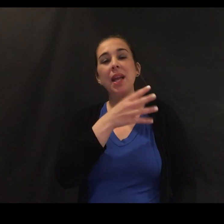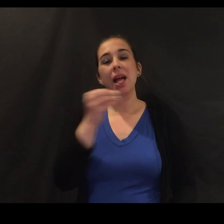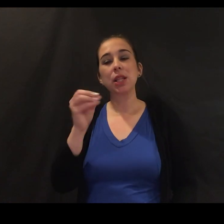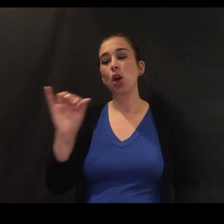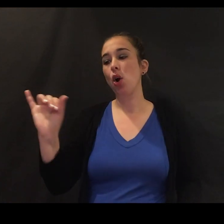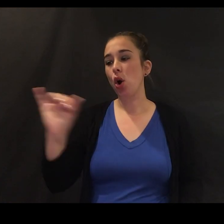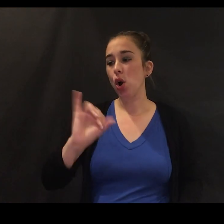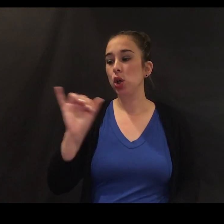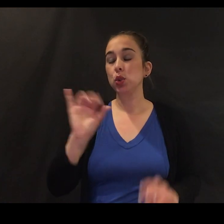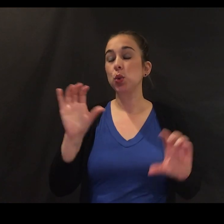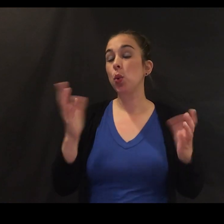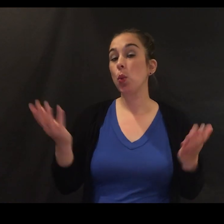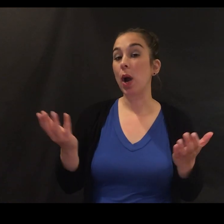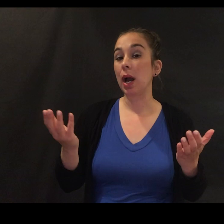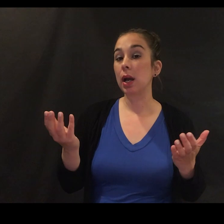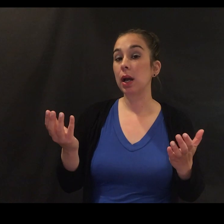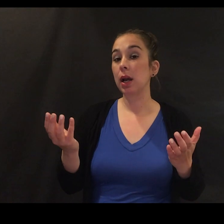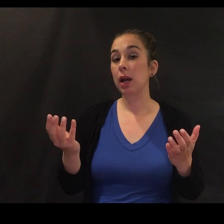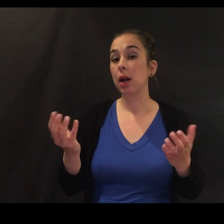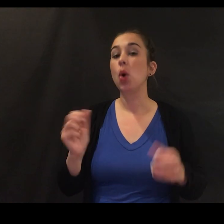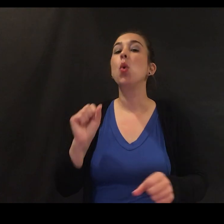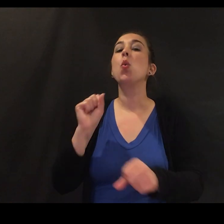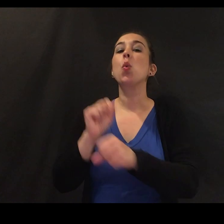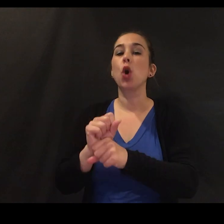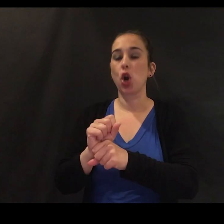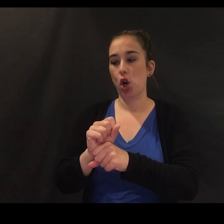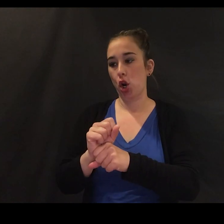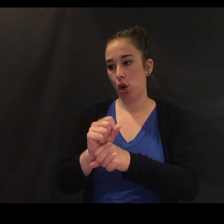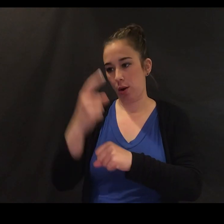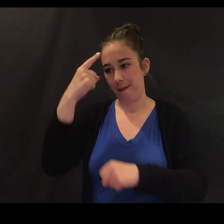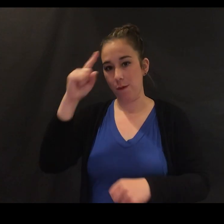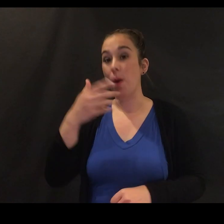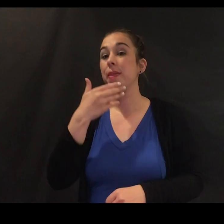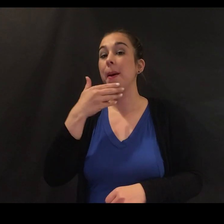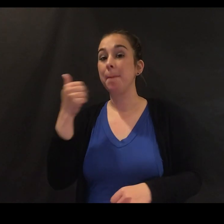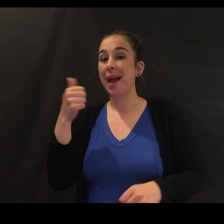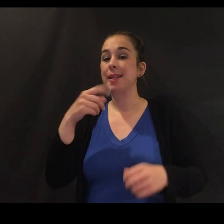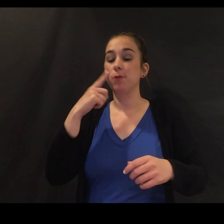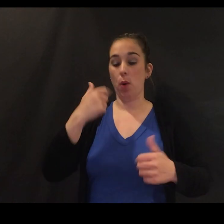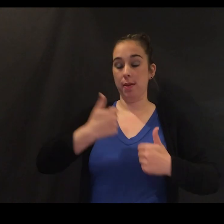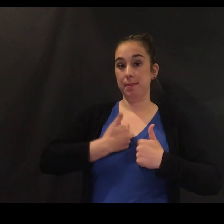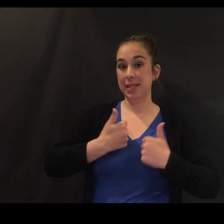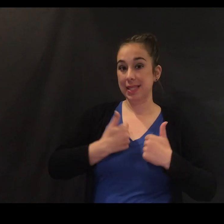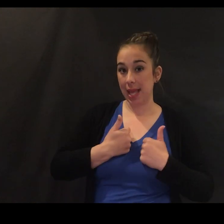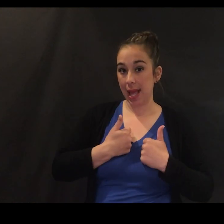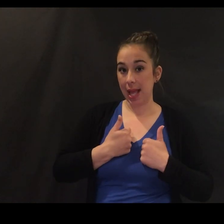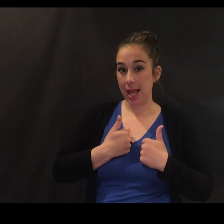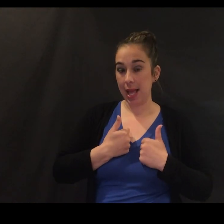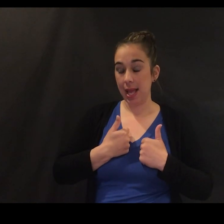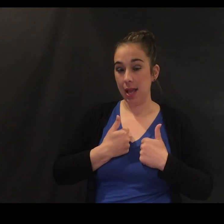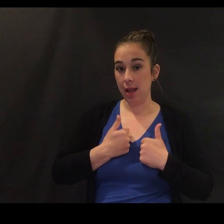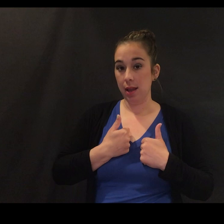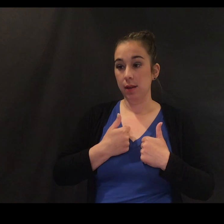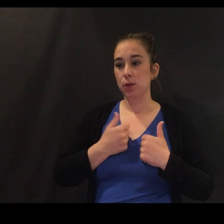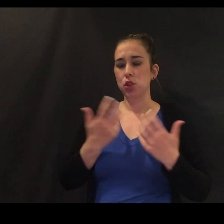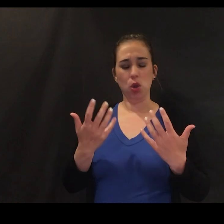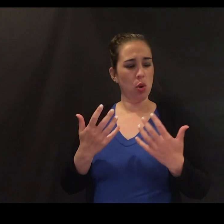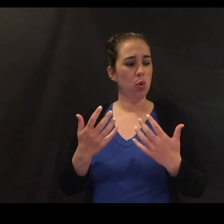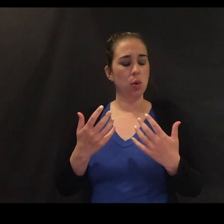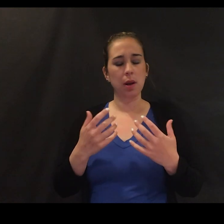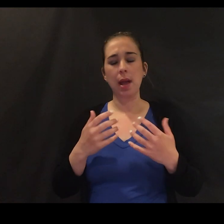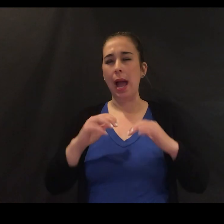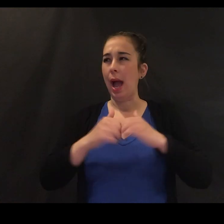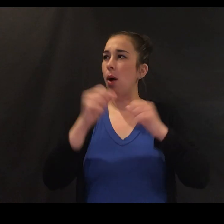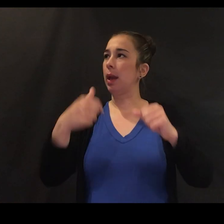They work for the best. In themselves, you start there. How can I be the best person I